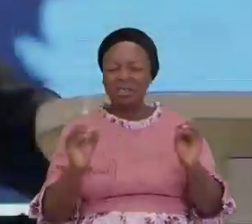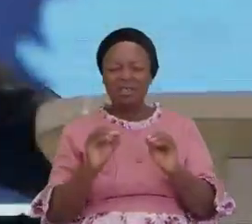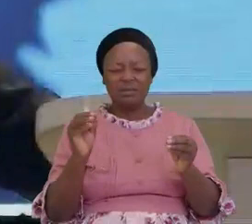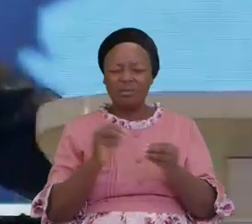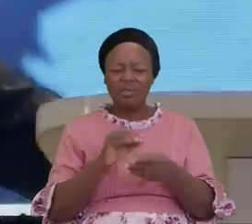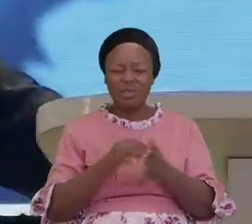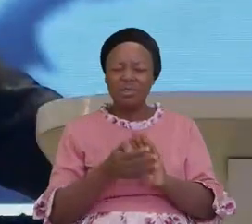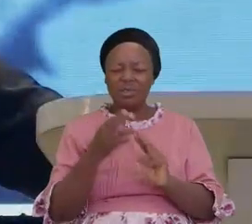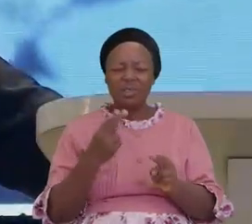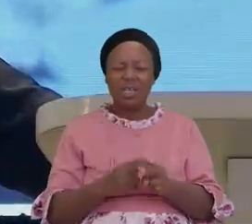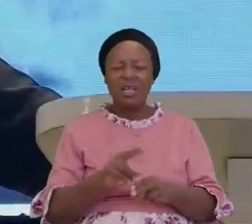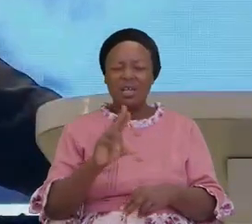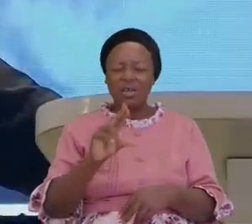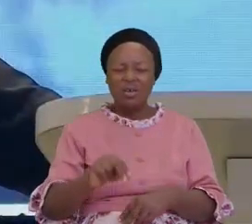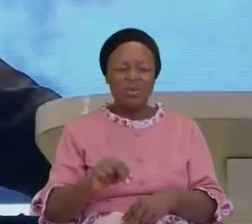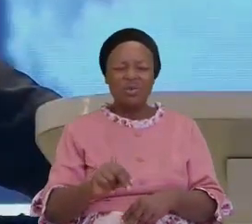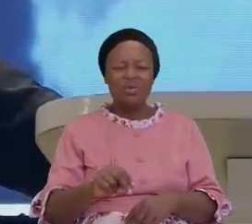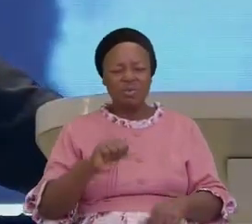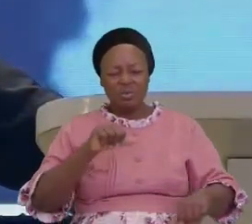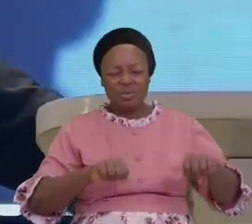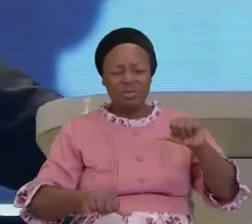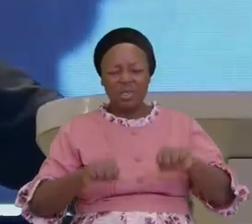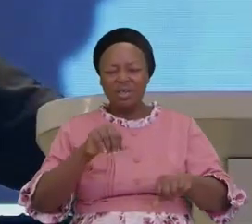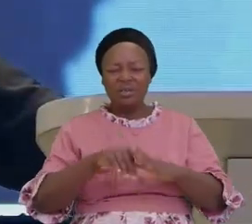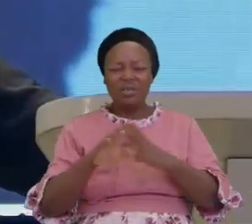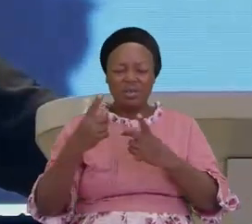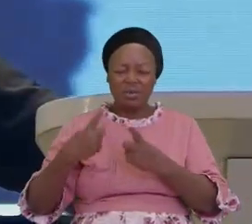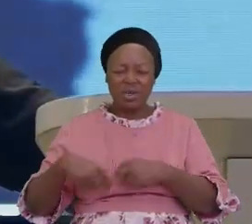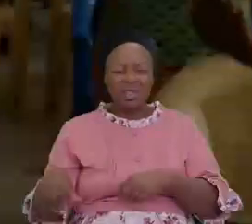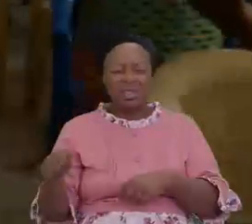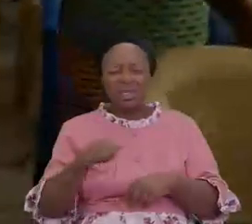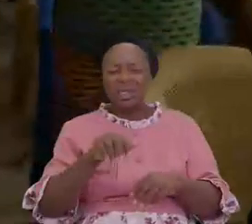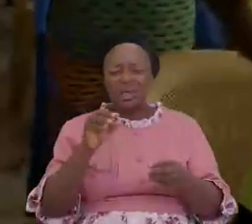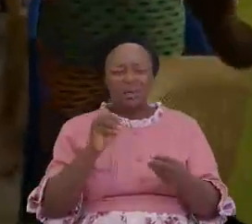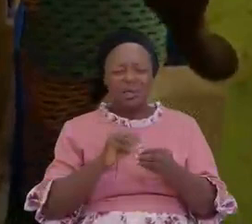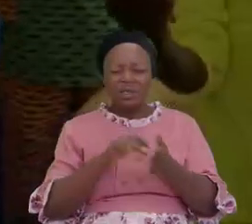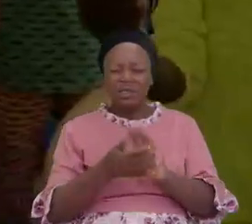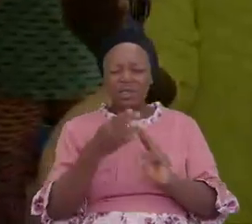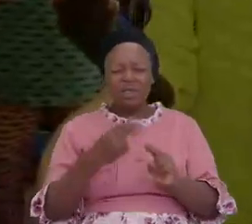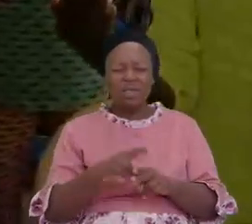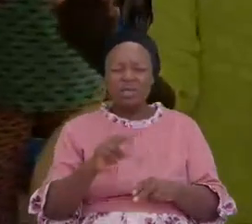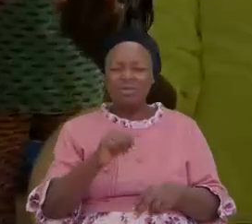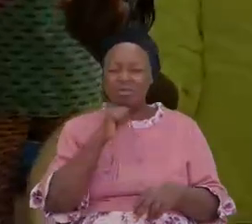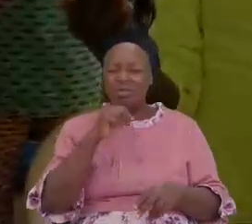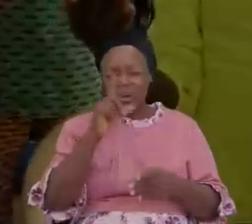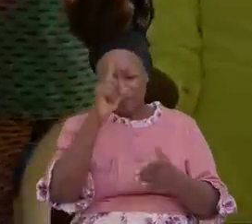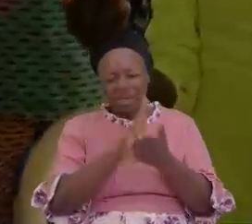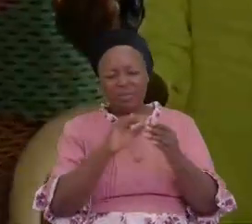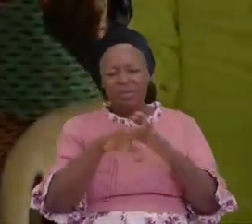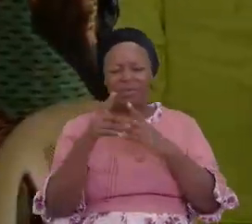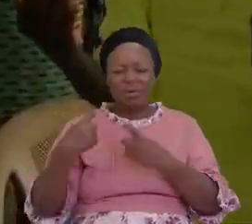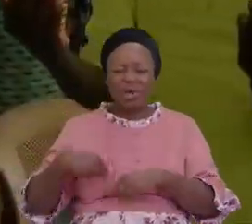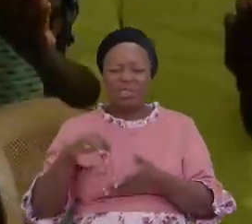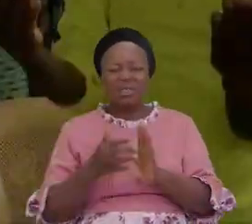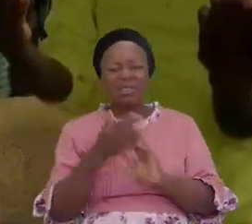No doubt in your heart. And there is no unbelief in your heart.